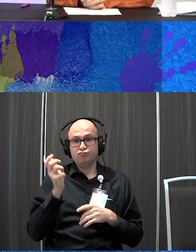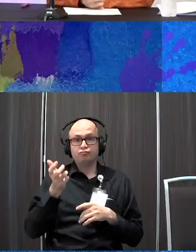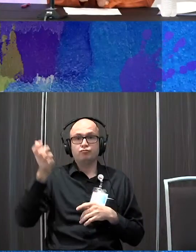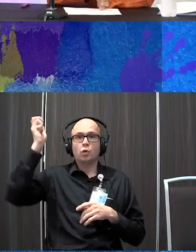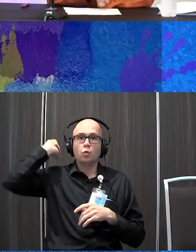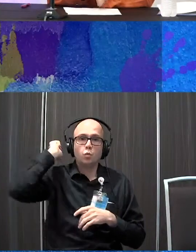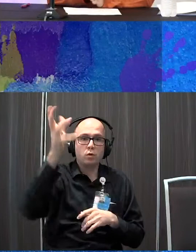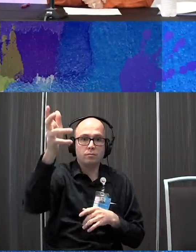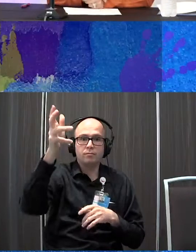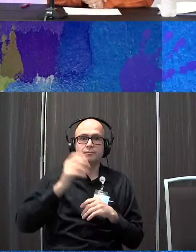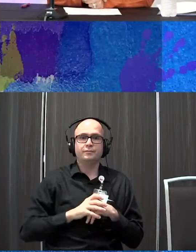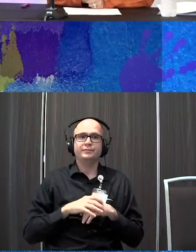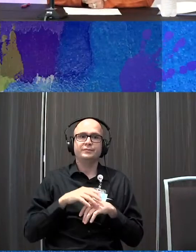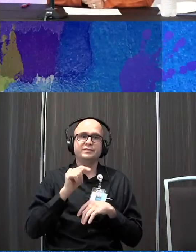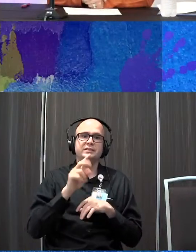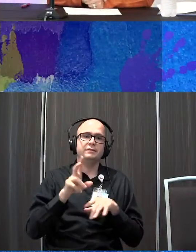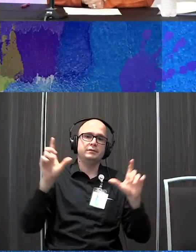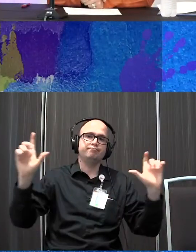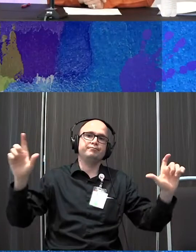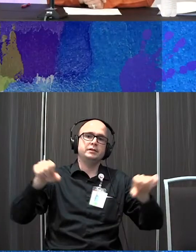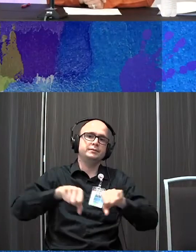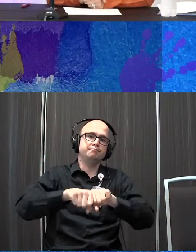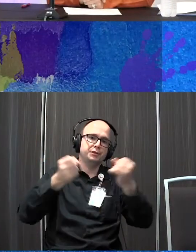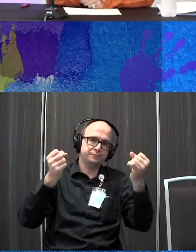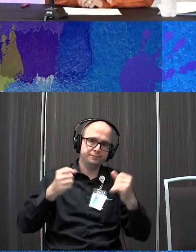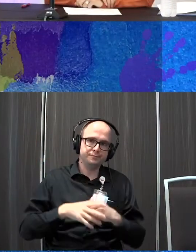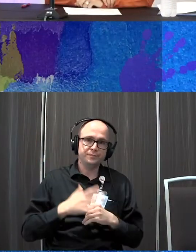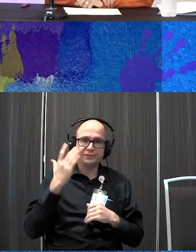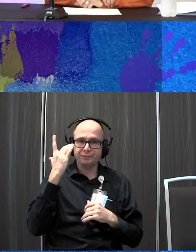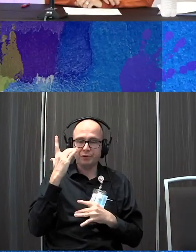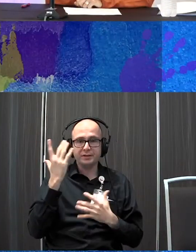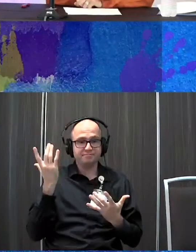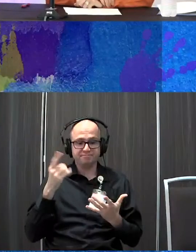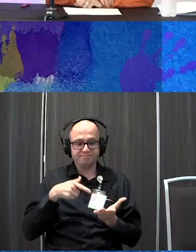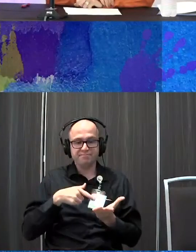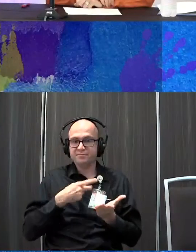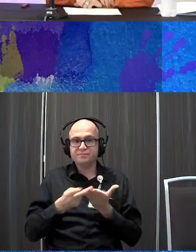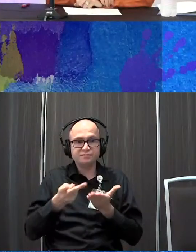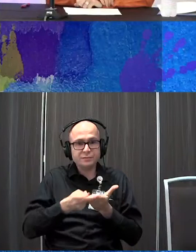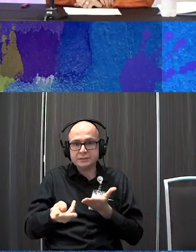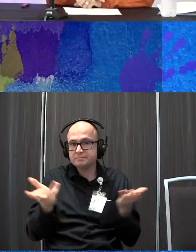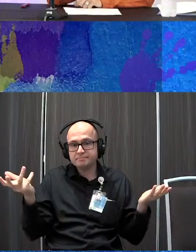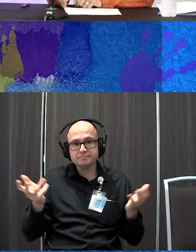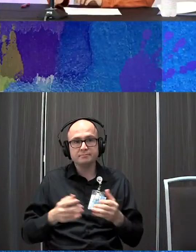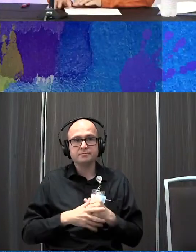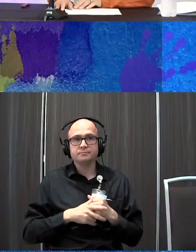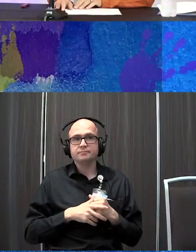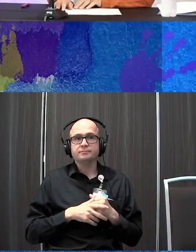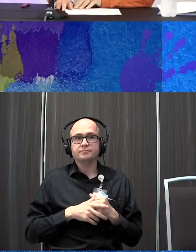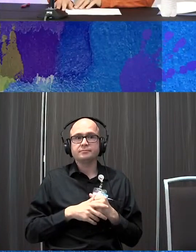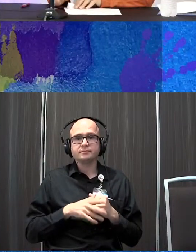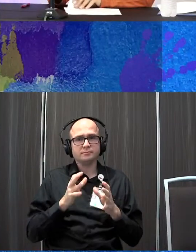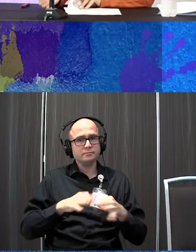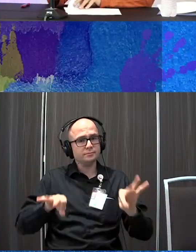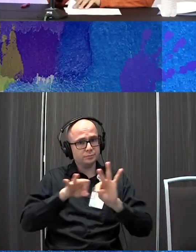it at the TV. So he broke our big screen TV because he was really upset that it wasn't doing what he wanted. So the key word that I was thinking